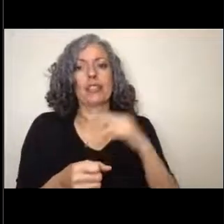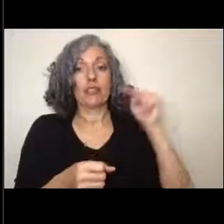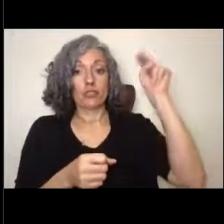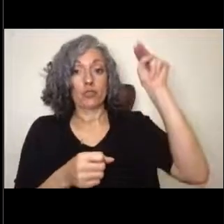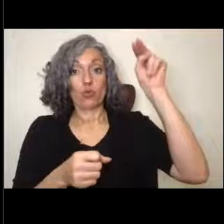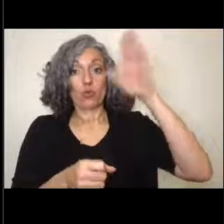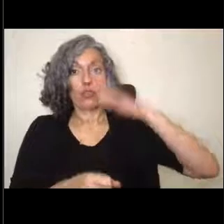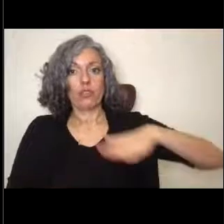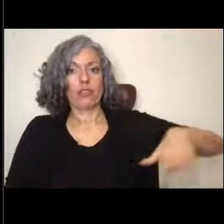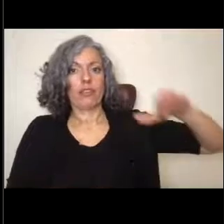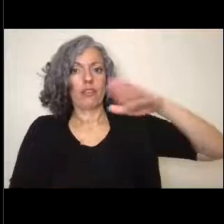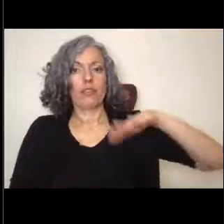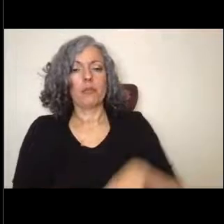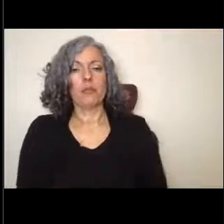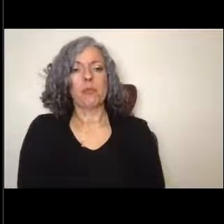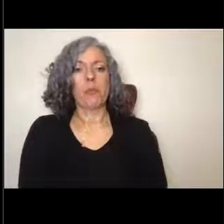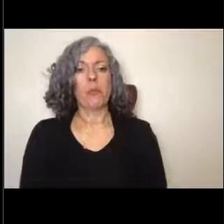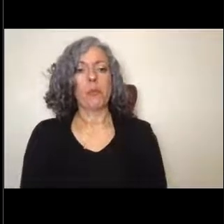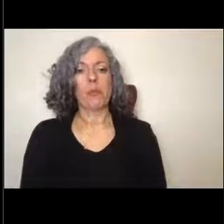region.